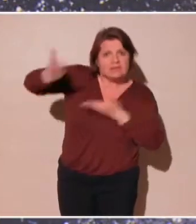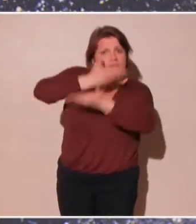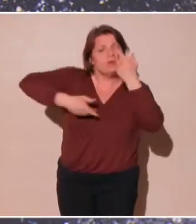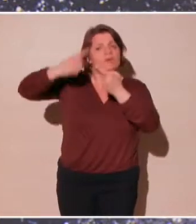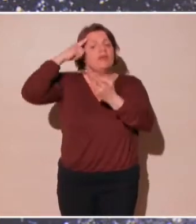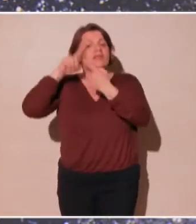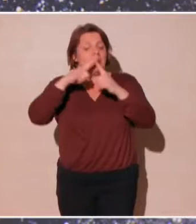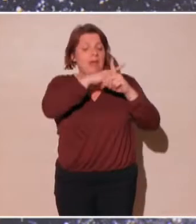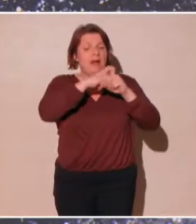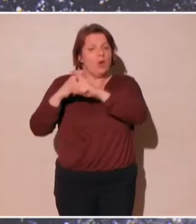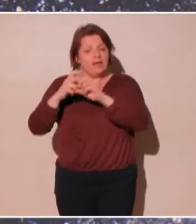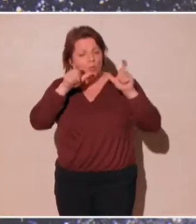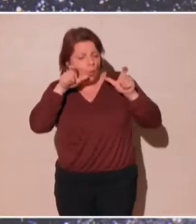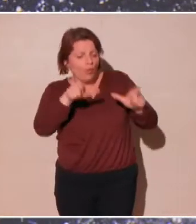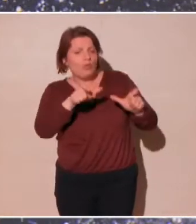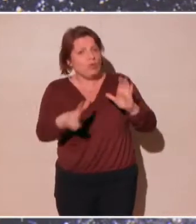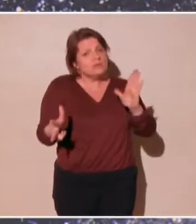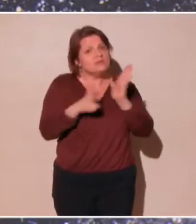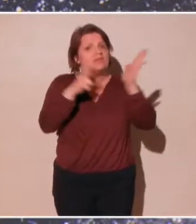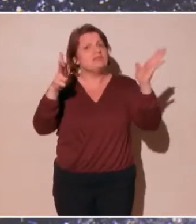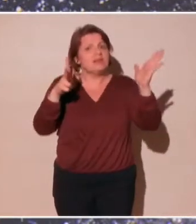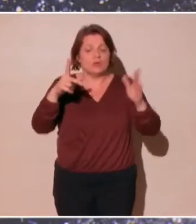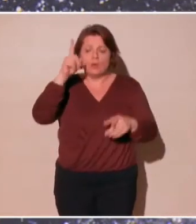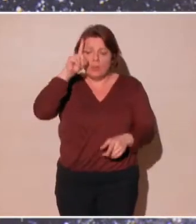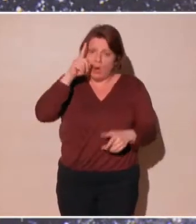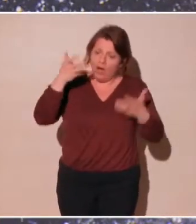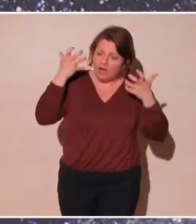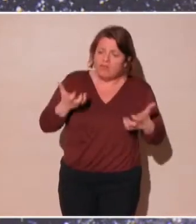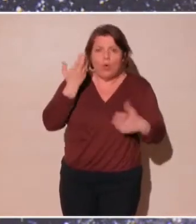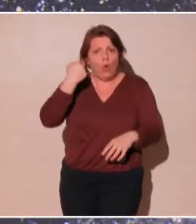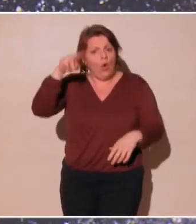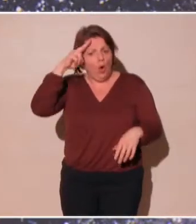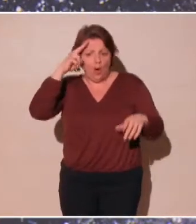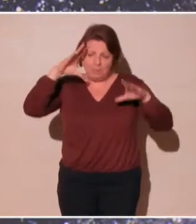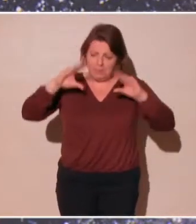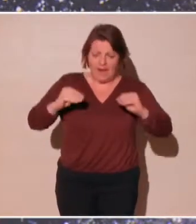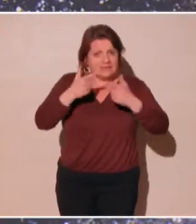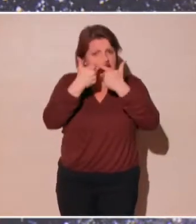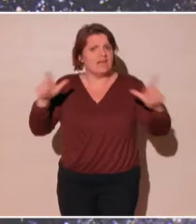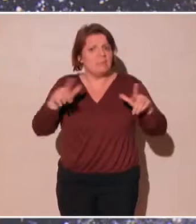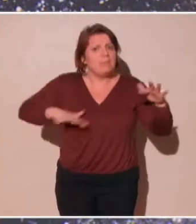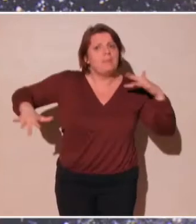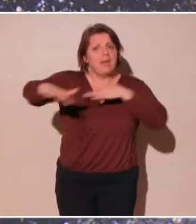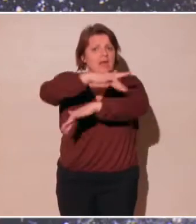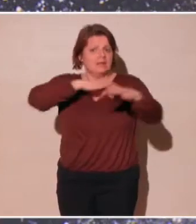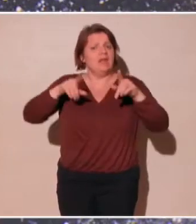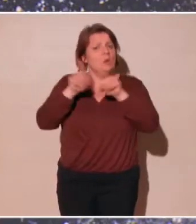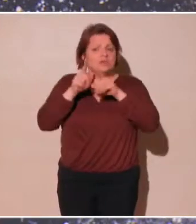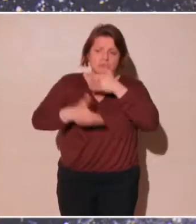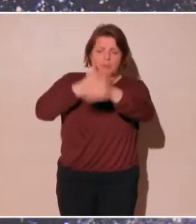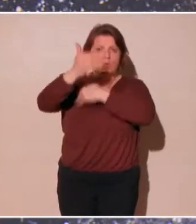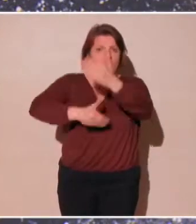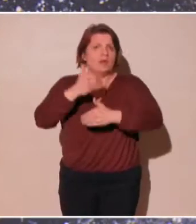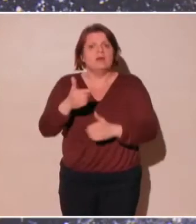European and international debate on the certifying system for these algorithms so that Europe remains a space of liberty and